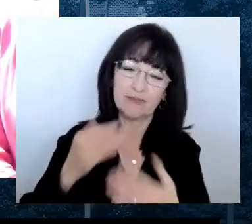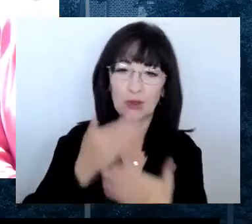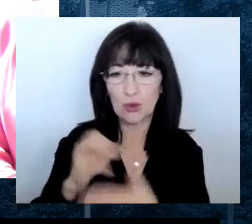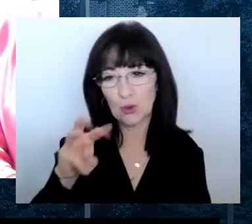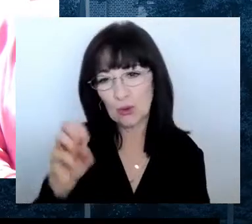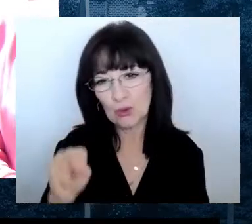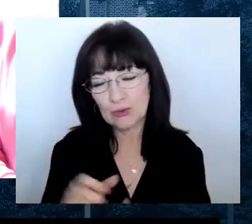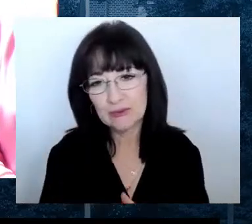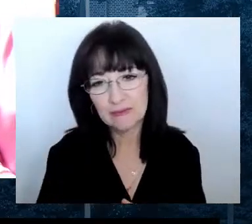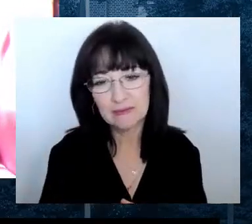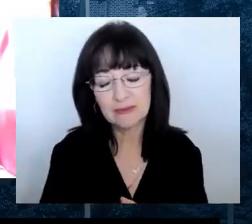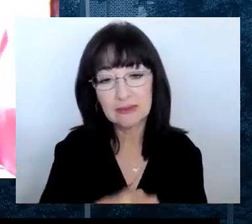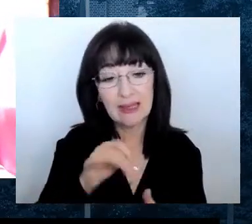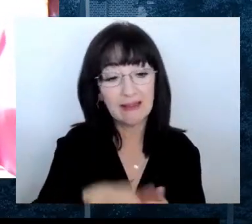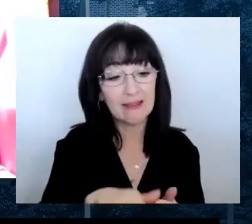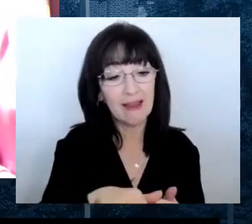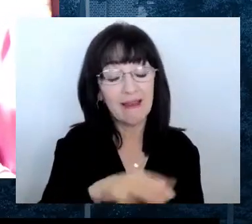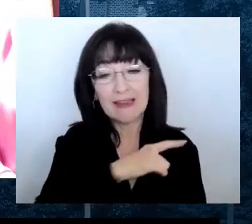huge impact, I believe.